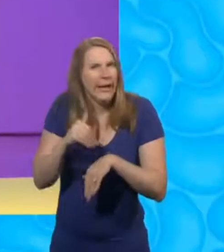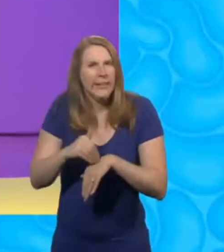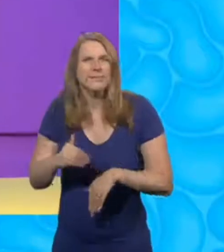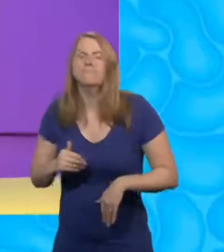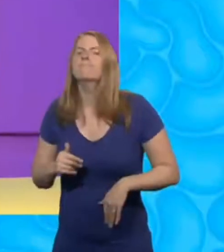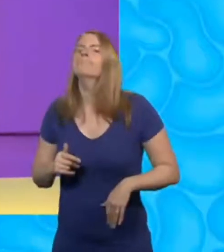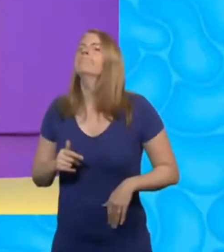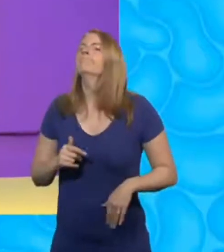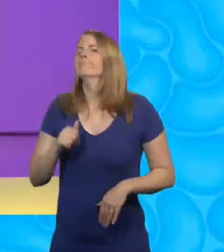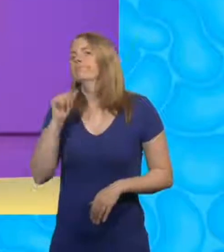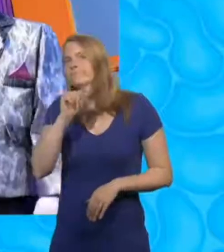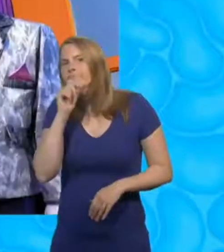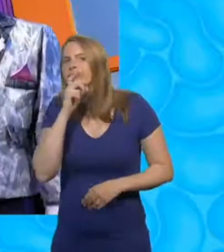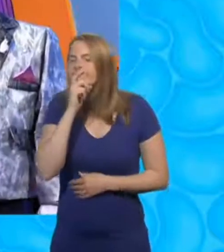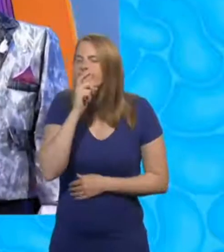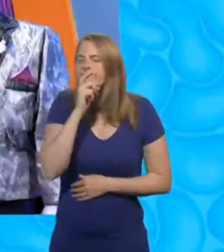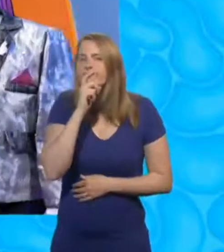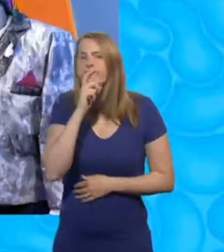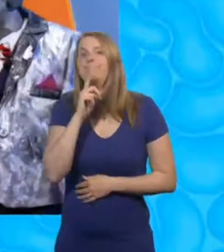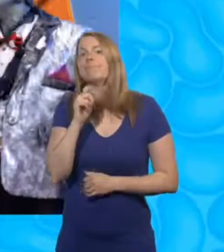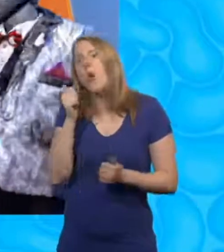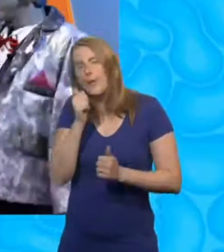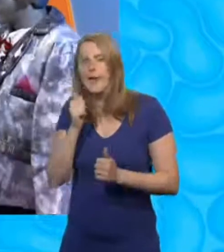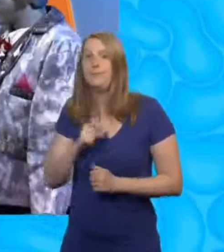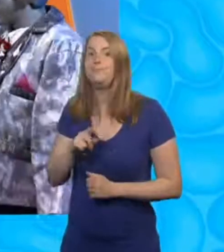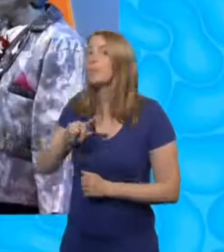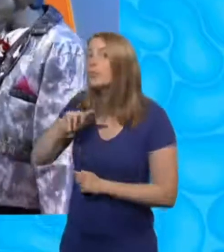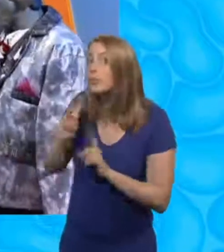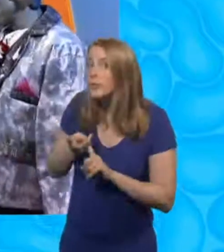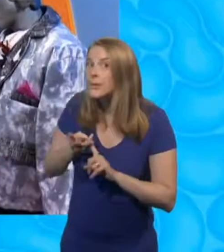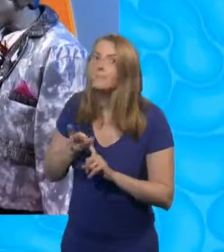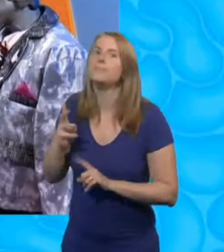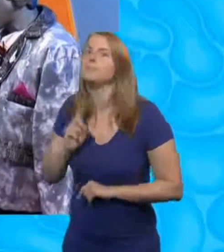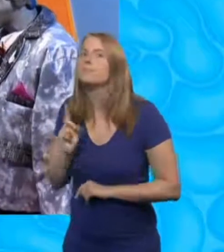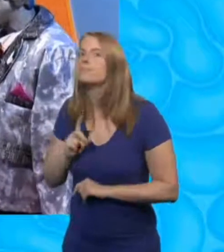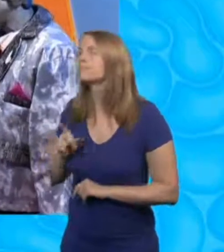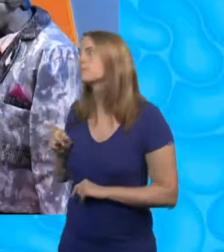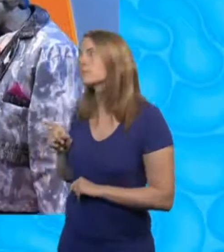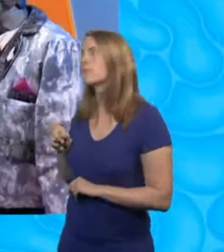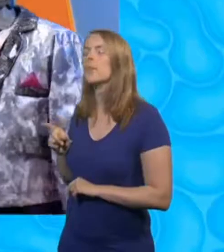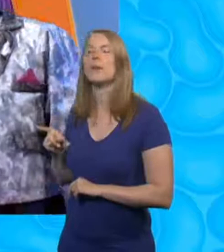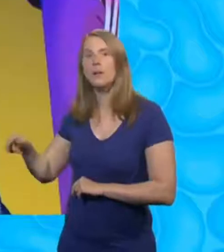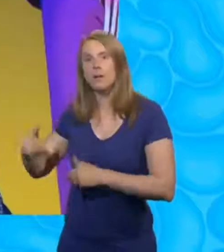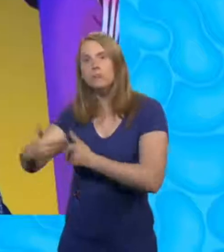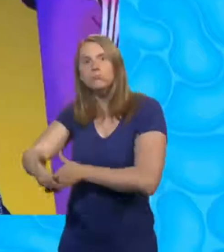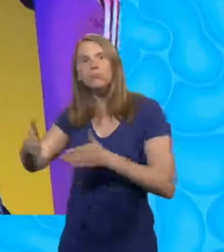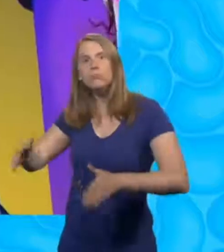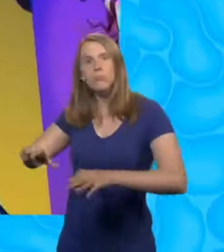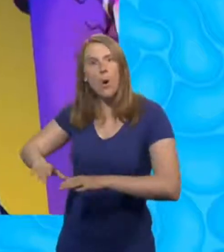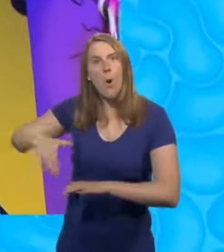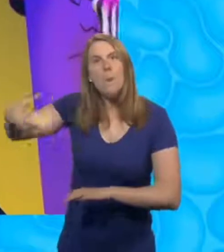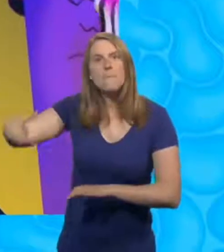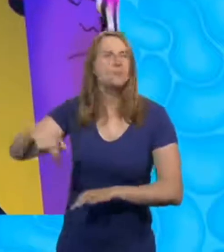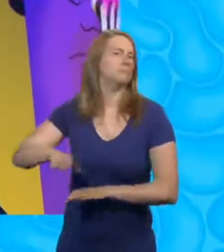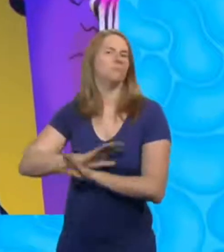actually. All right, you can have that one. All right, rule number three. Do not open the trunk of muddle and junk. I don't